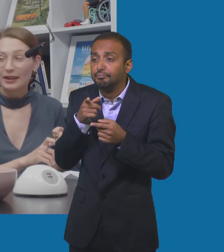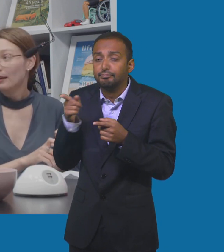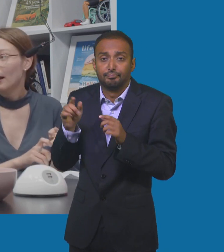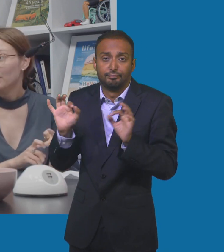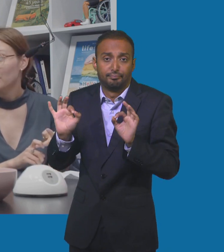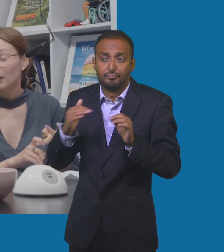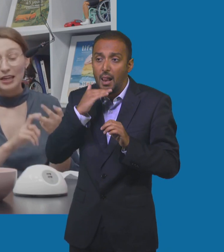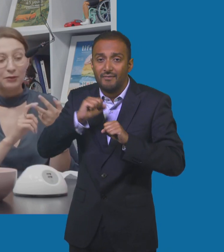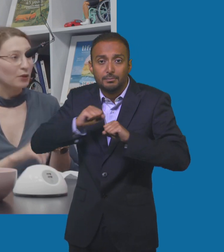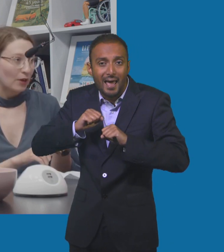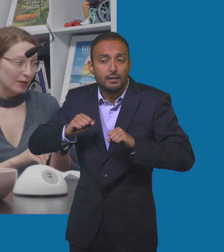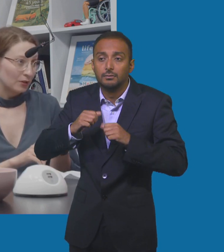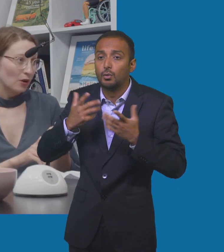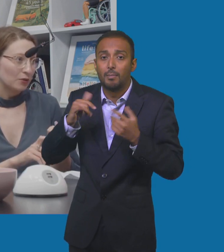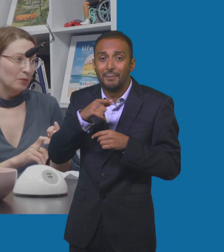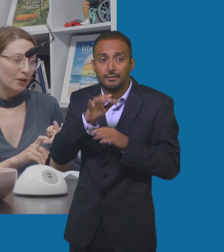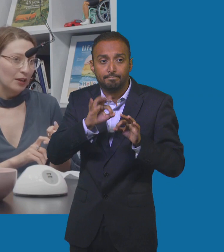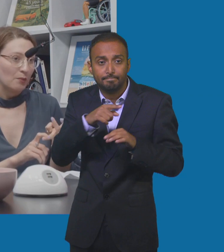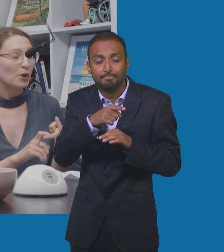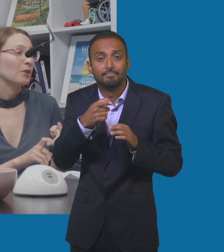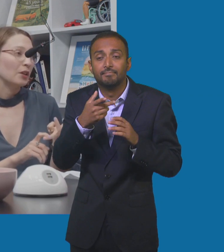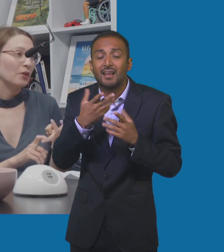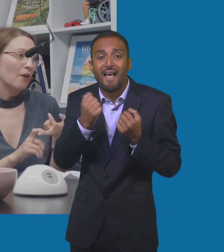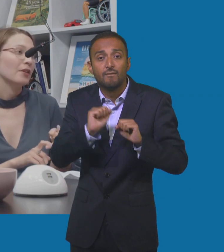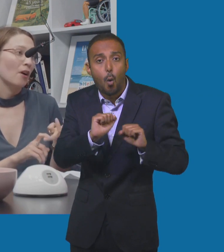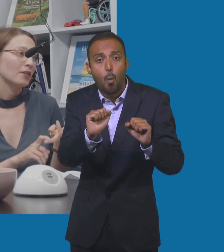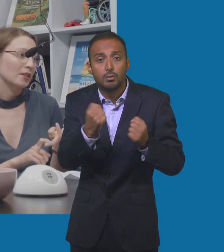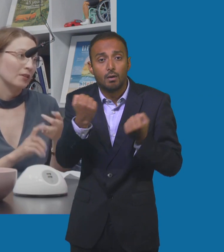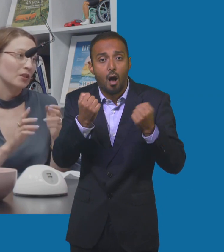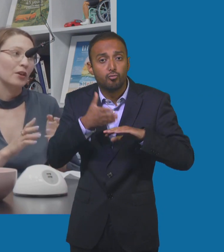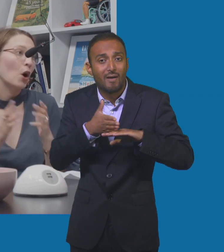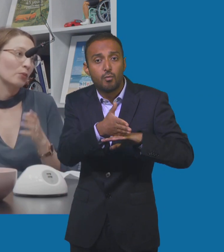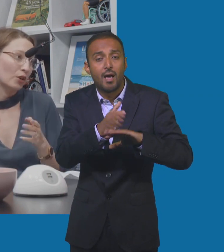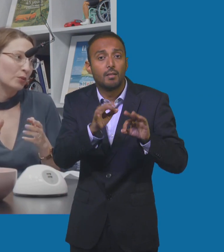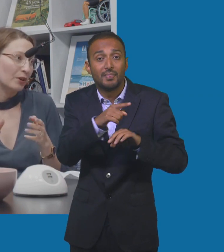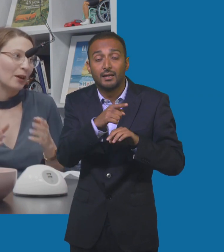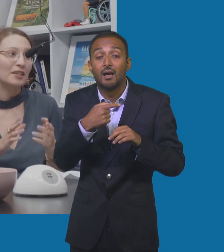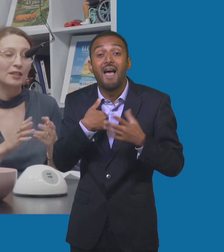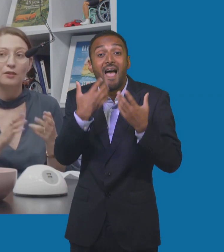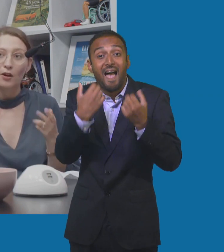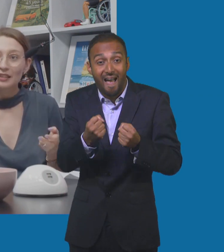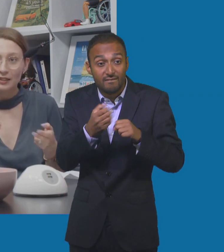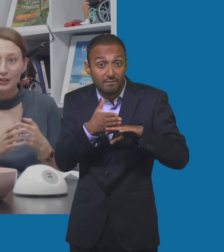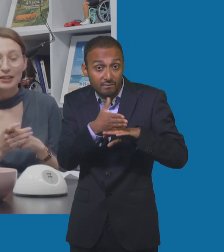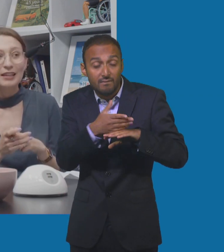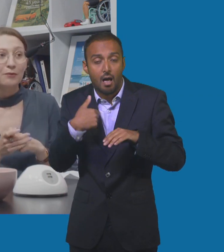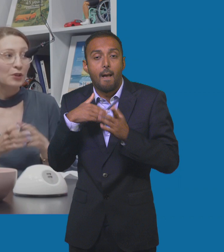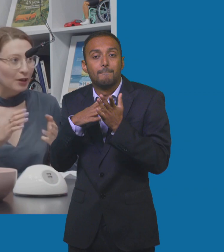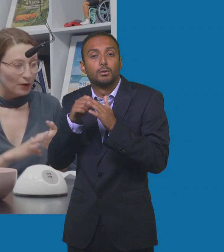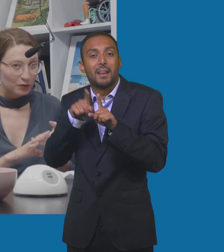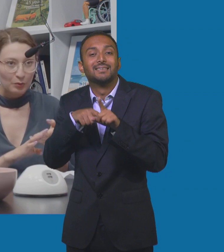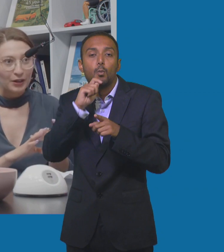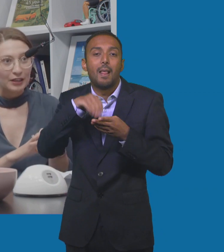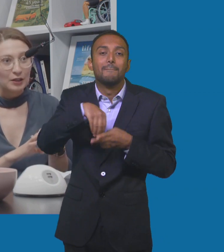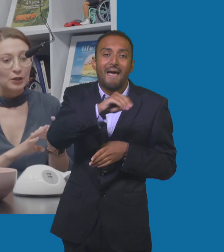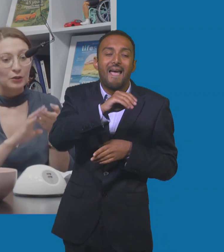off-street parking. If you do have access to off-street parking, Motability will cover the cost of installing a home charge point. Nice. That makes things a lot easier. If you